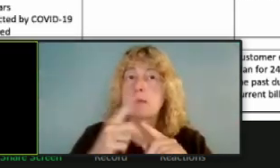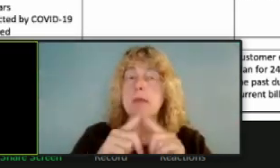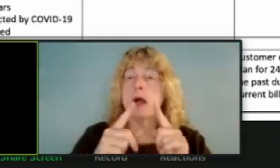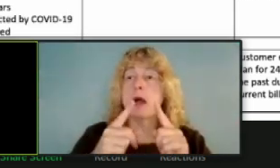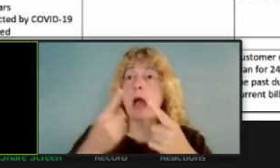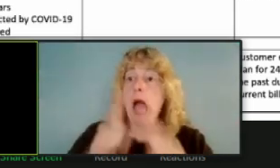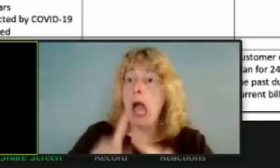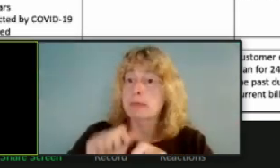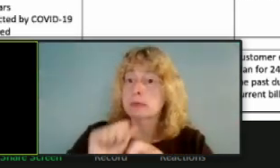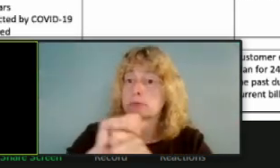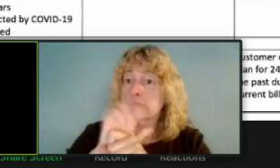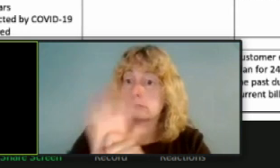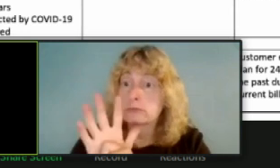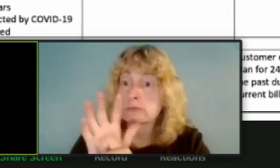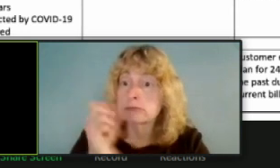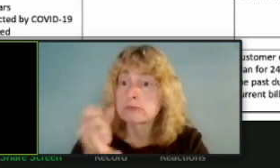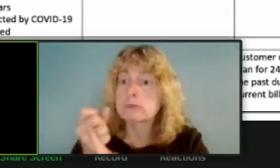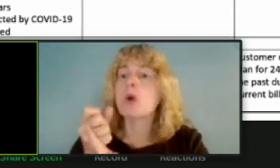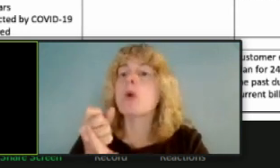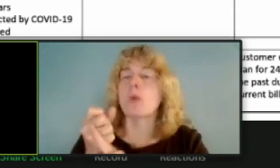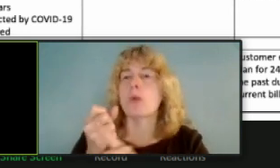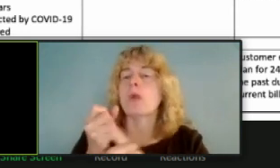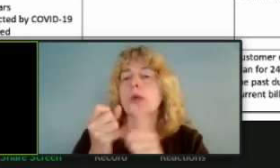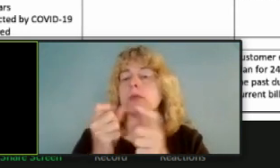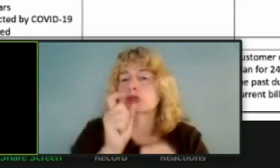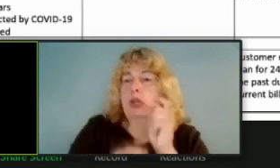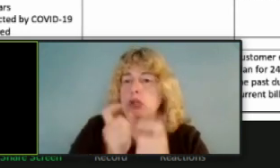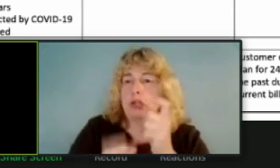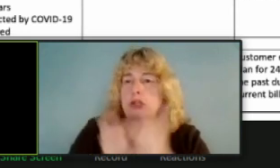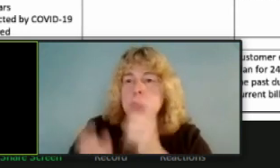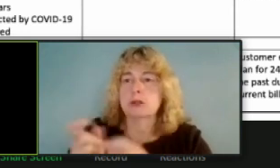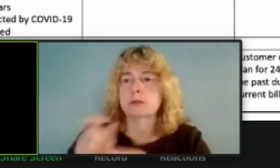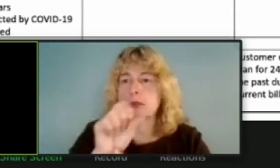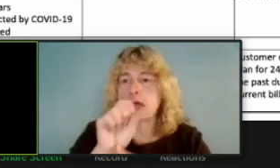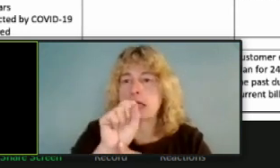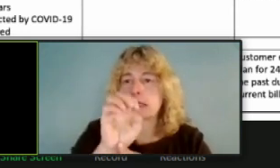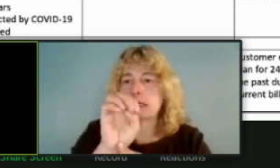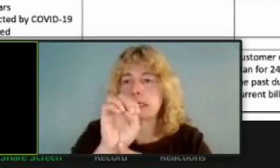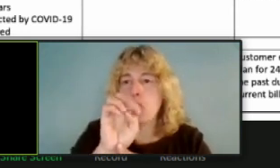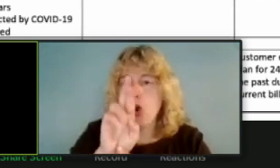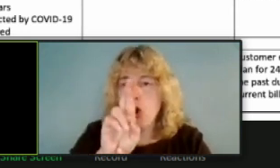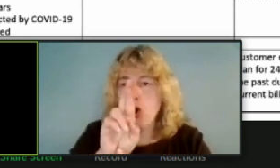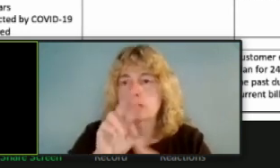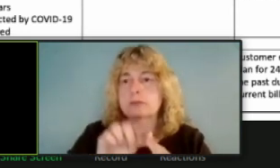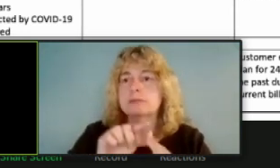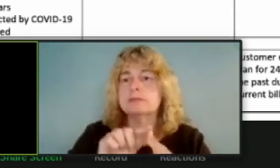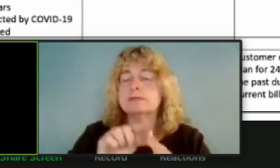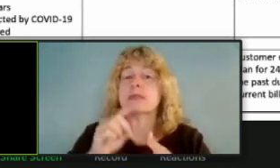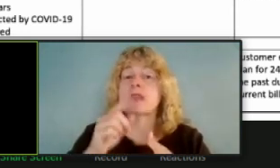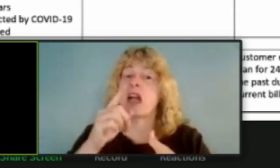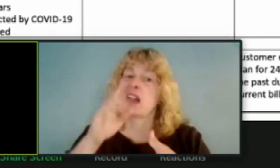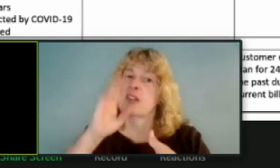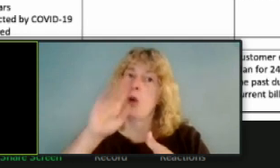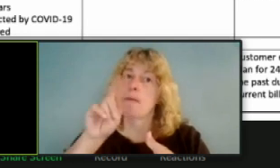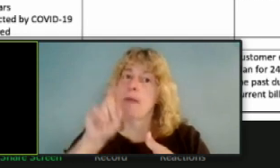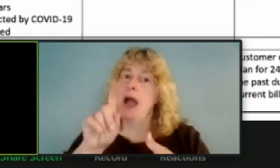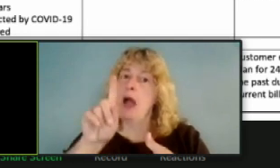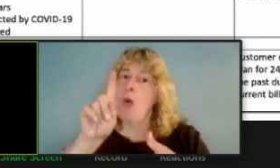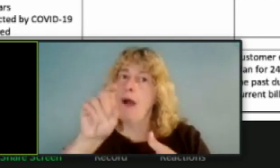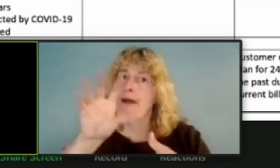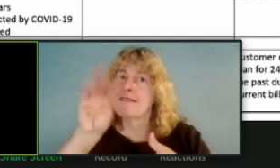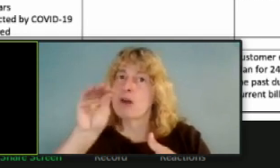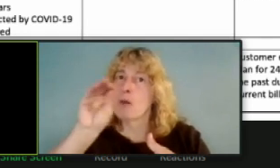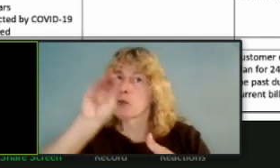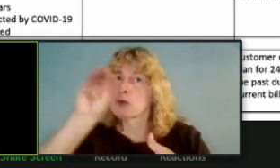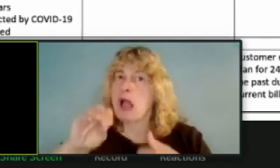there's some things that's been relieved. But just so you know, a customer has to be 150% below the federal poverty guidelines.